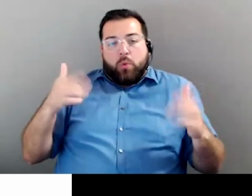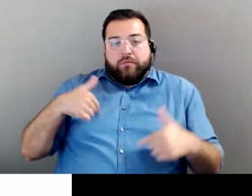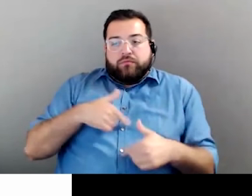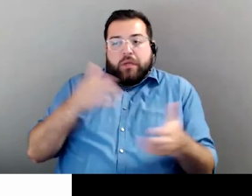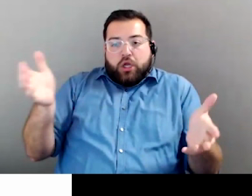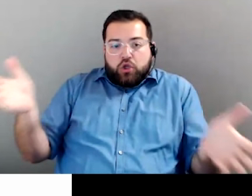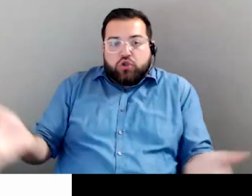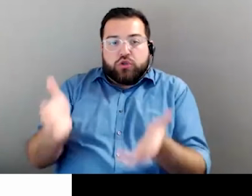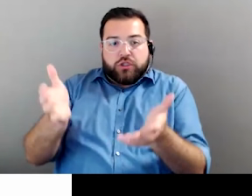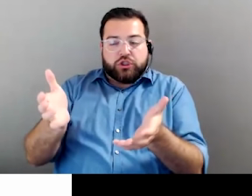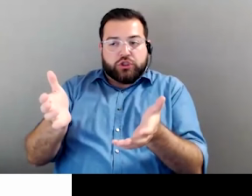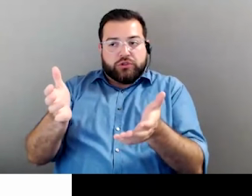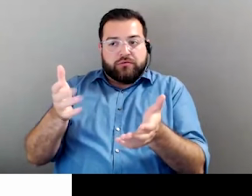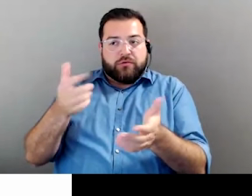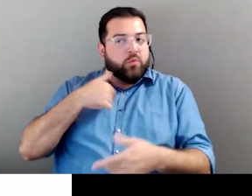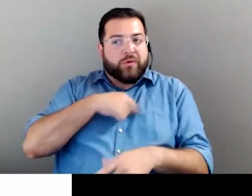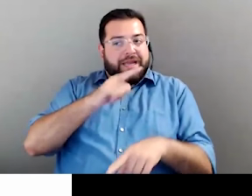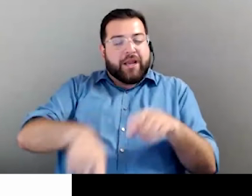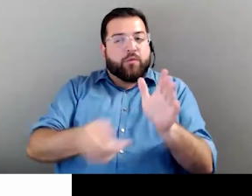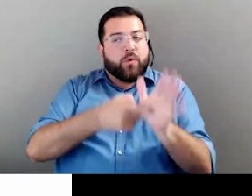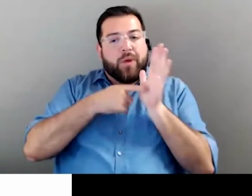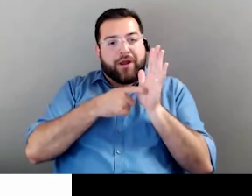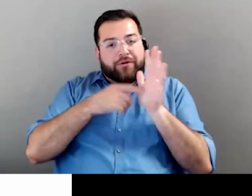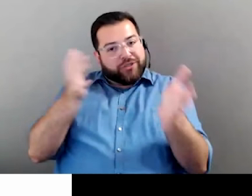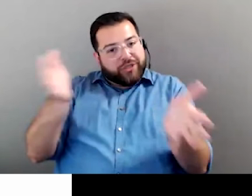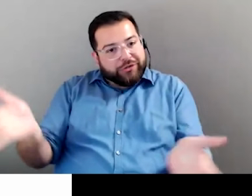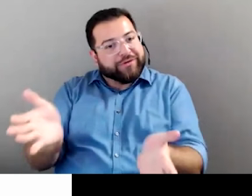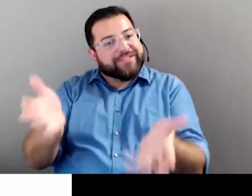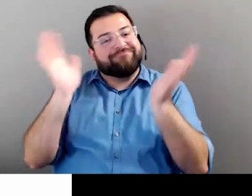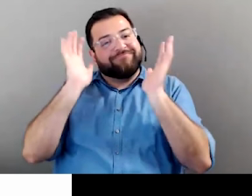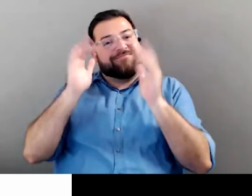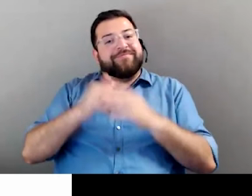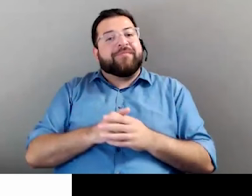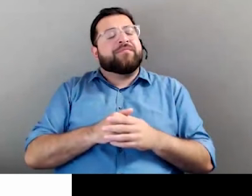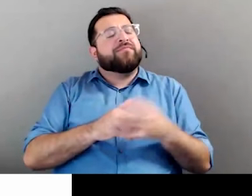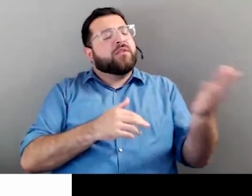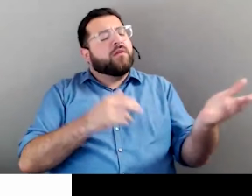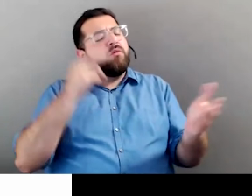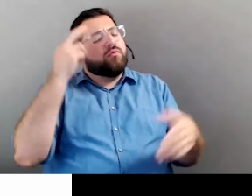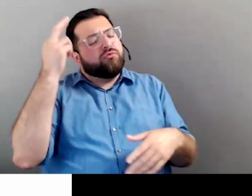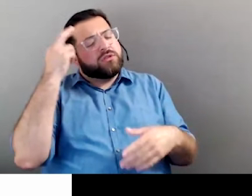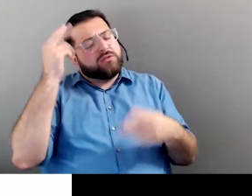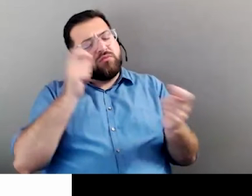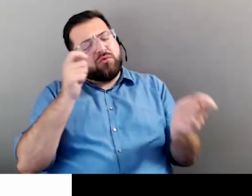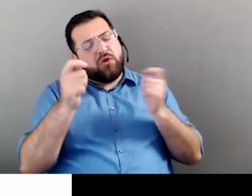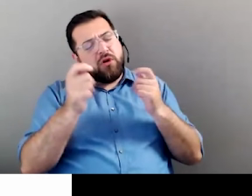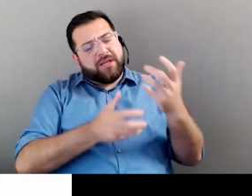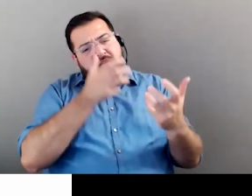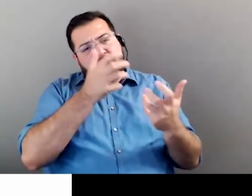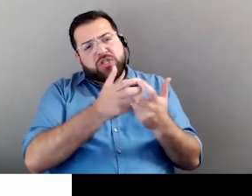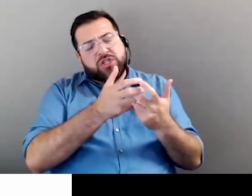documentation, but we cannot require them to You provide mentioned documentation. earlier reasonable accommodations, like, it's gonna